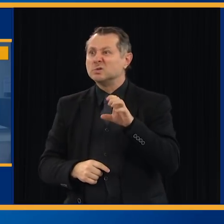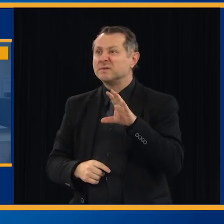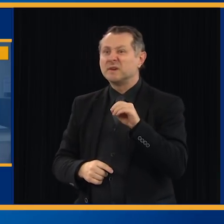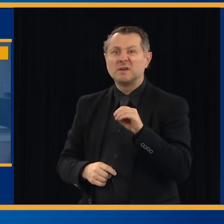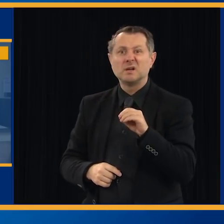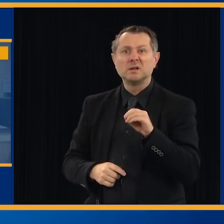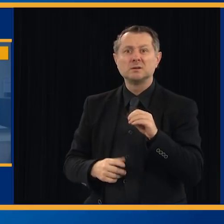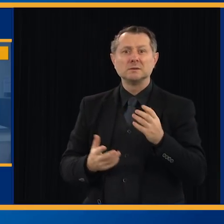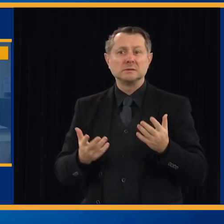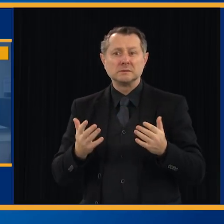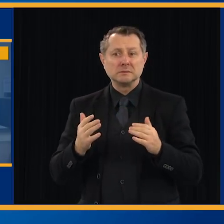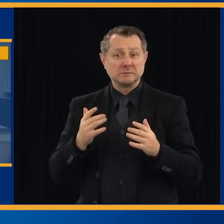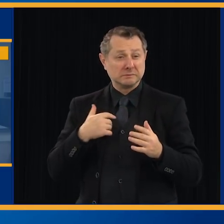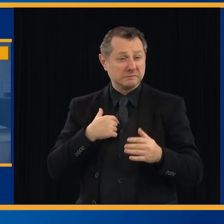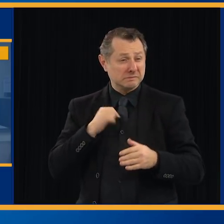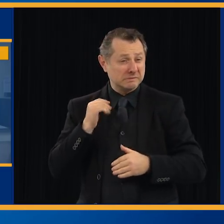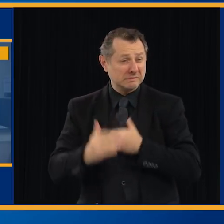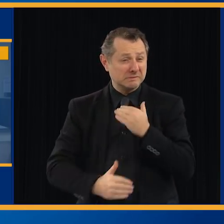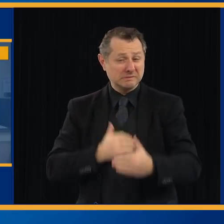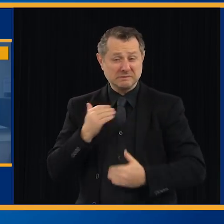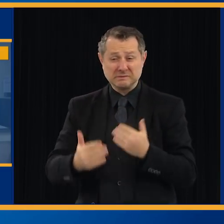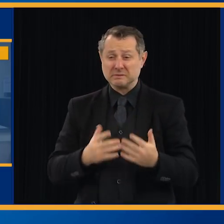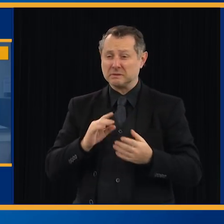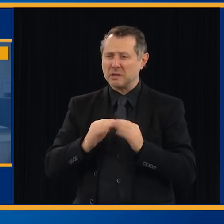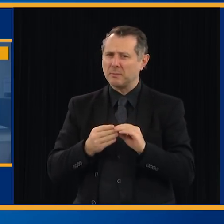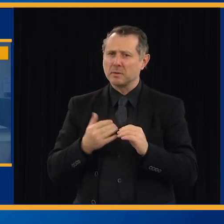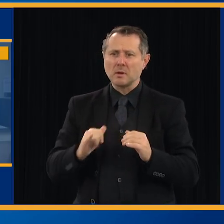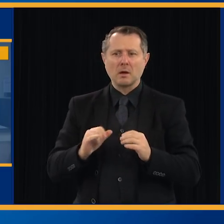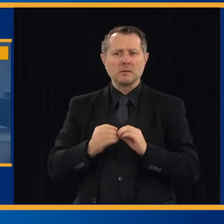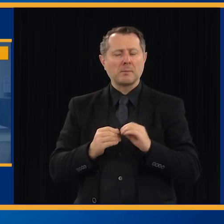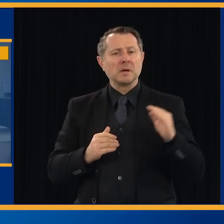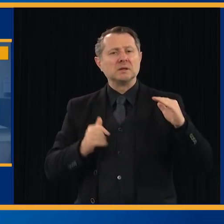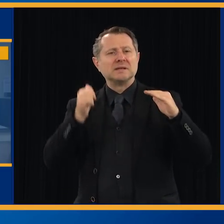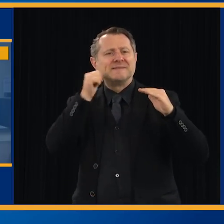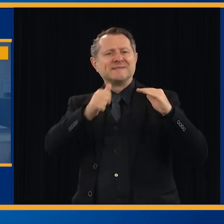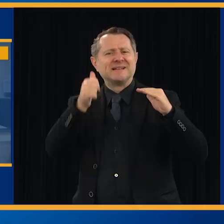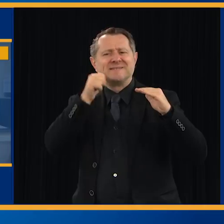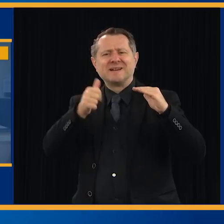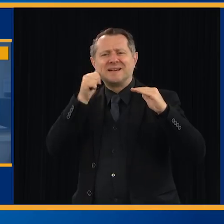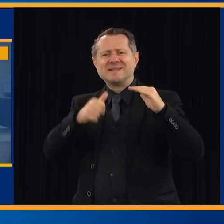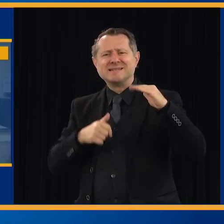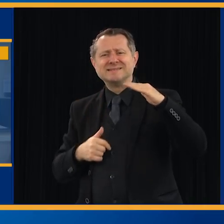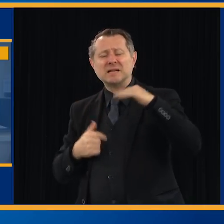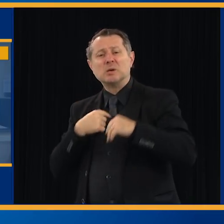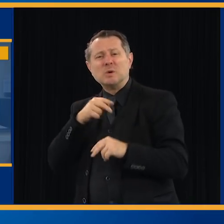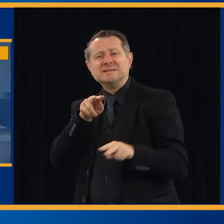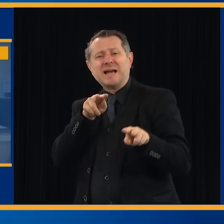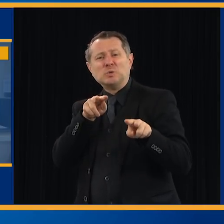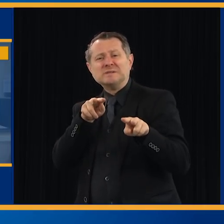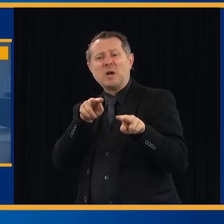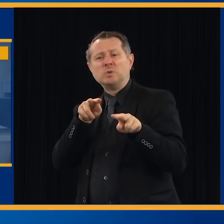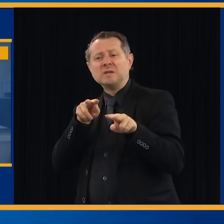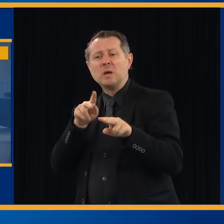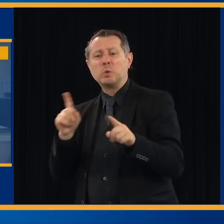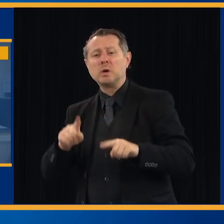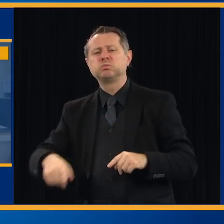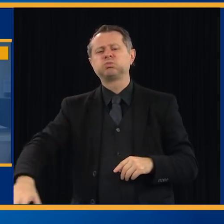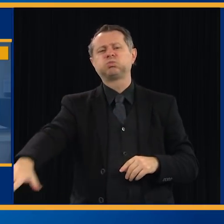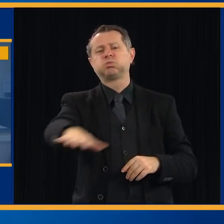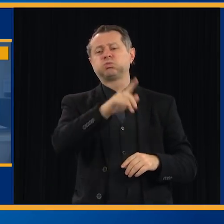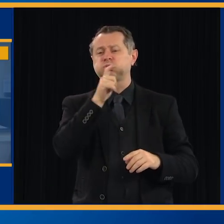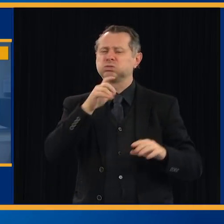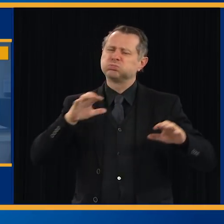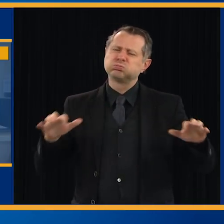very high level on that plateau. And that was day after day after day, people who were at their max and had given it